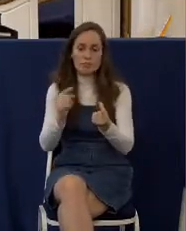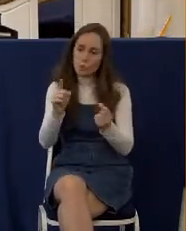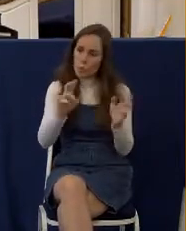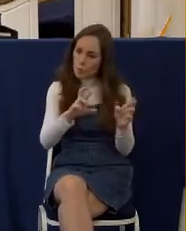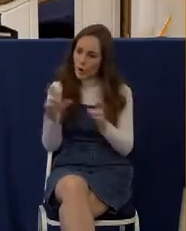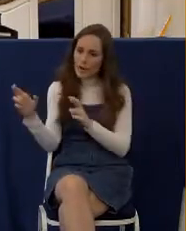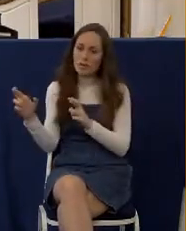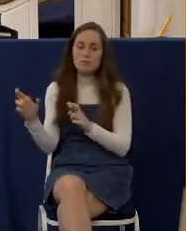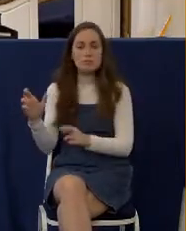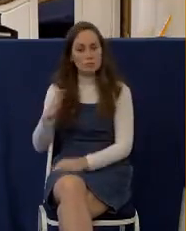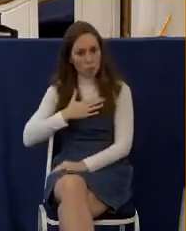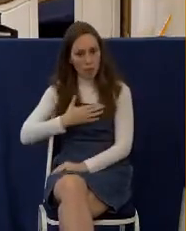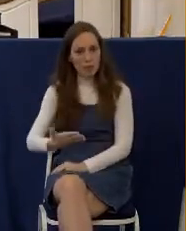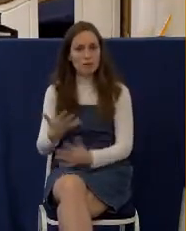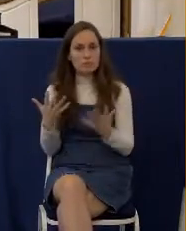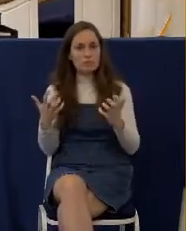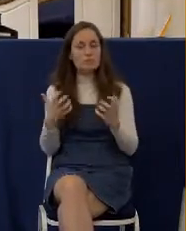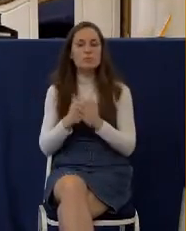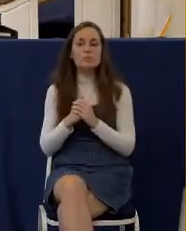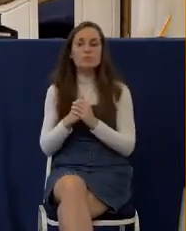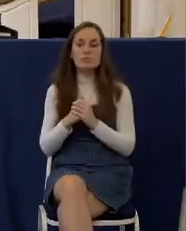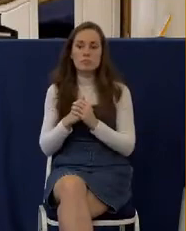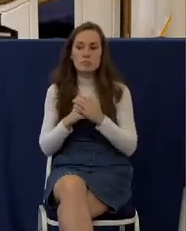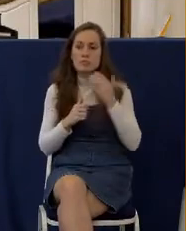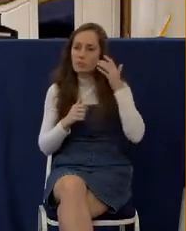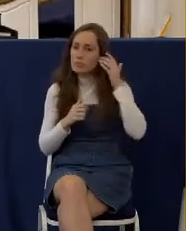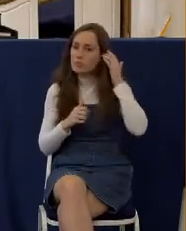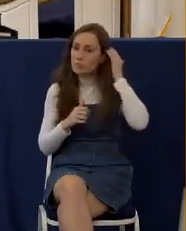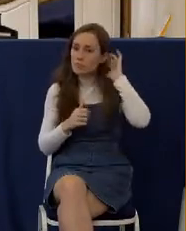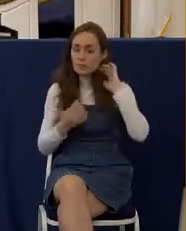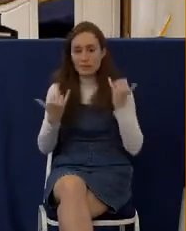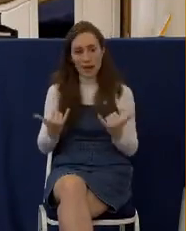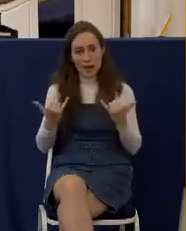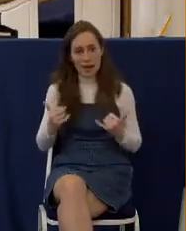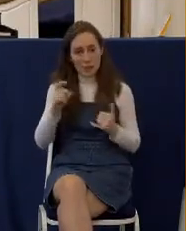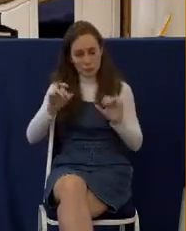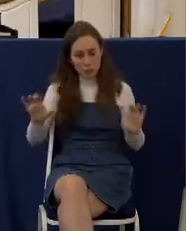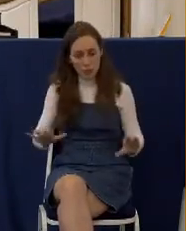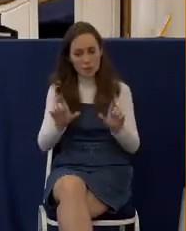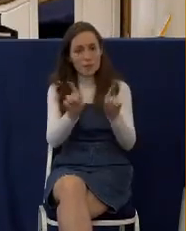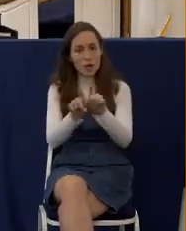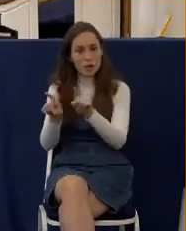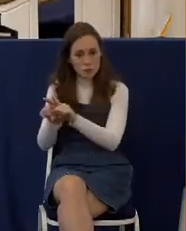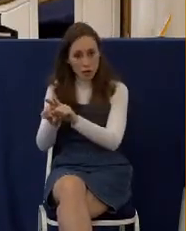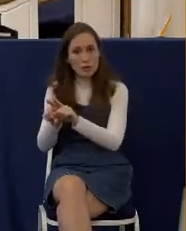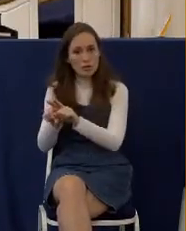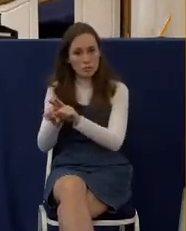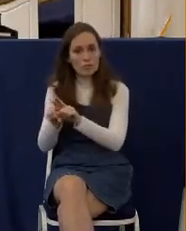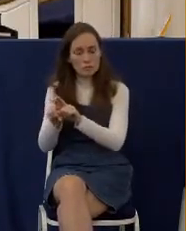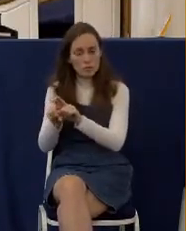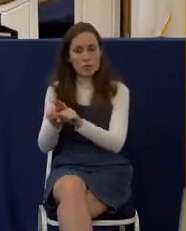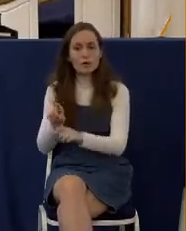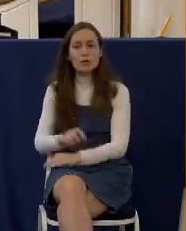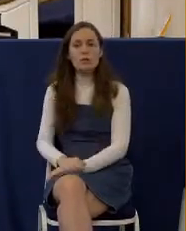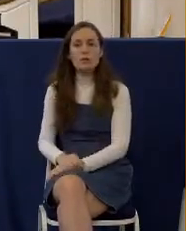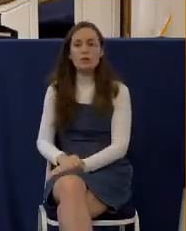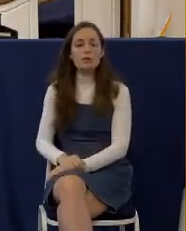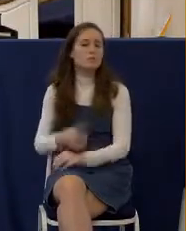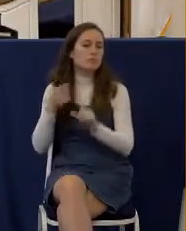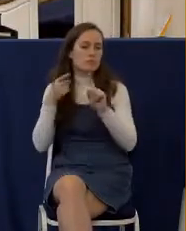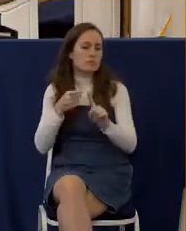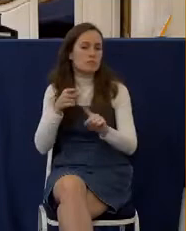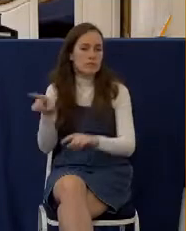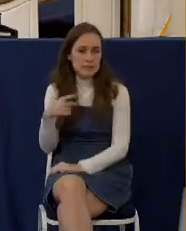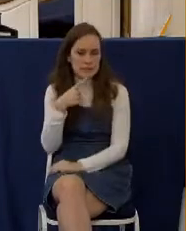will, so that there may be a performance also out of that which ye have. In other words, what he's saying is,